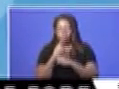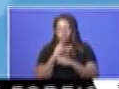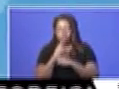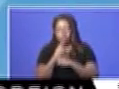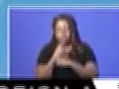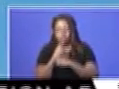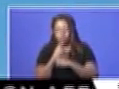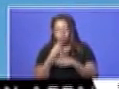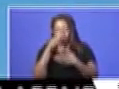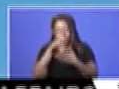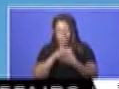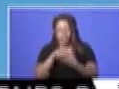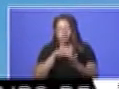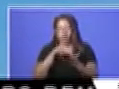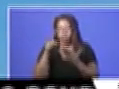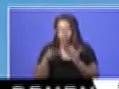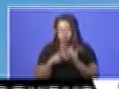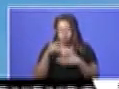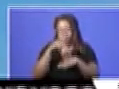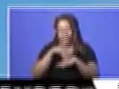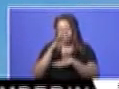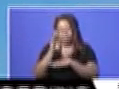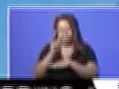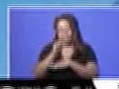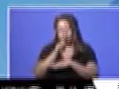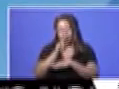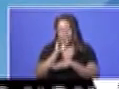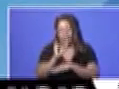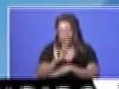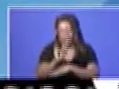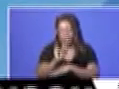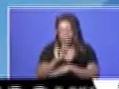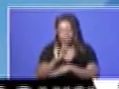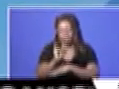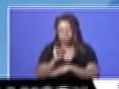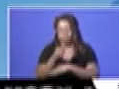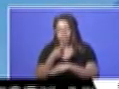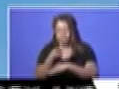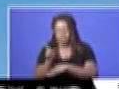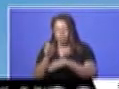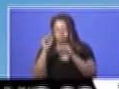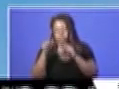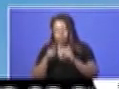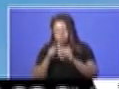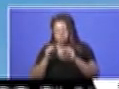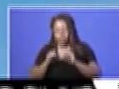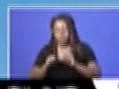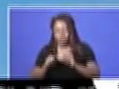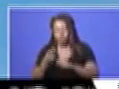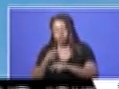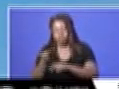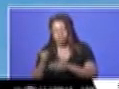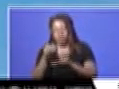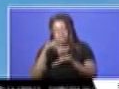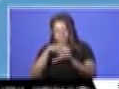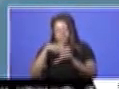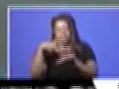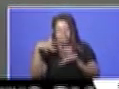were in a dual program at BTBI. They were able to continue their studies. They were